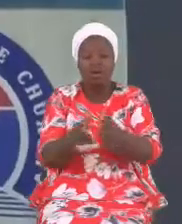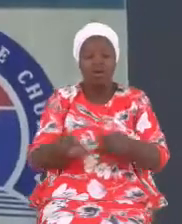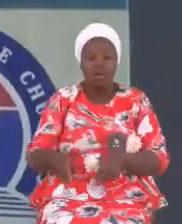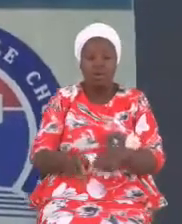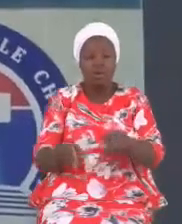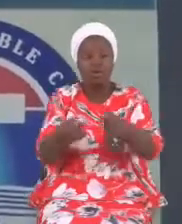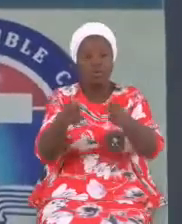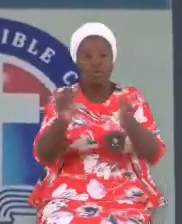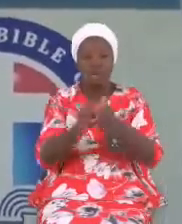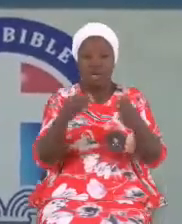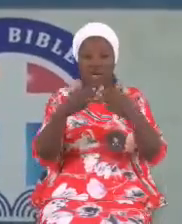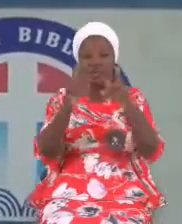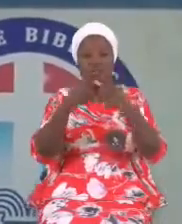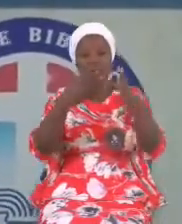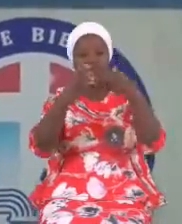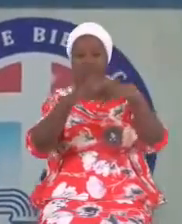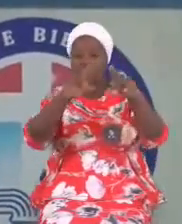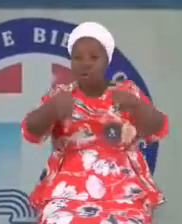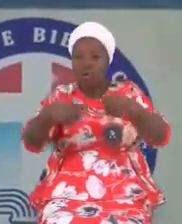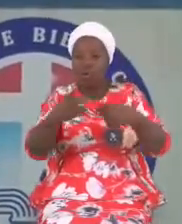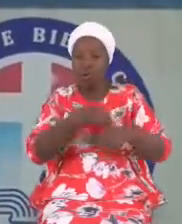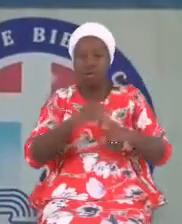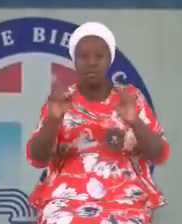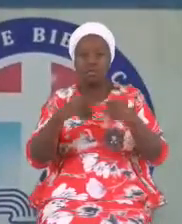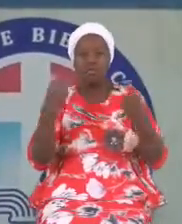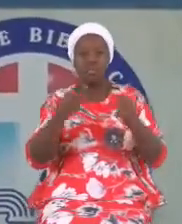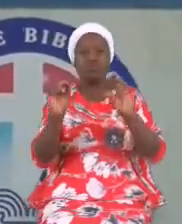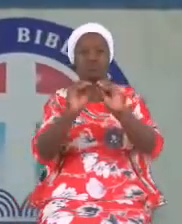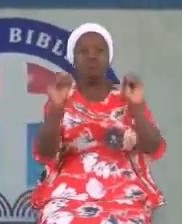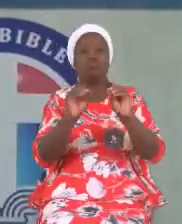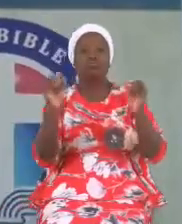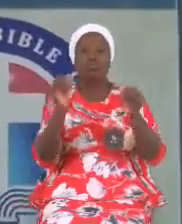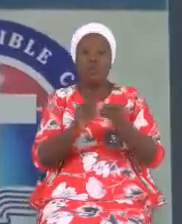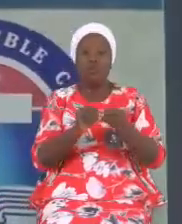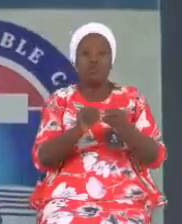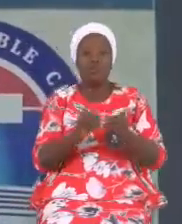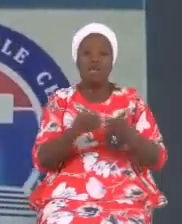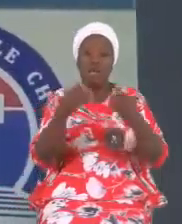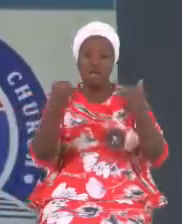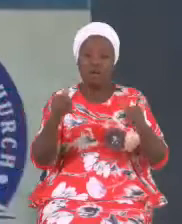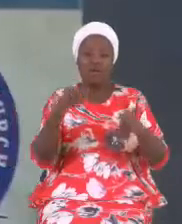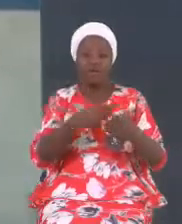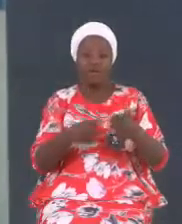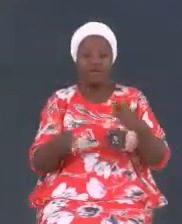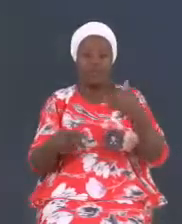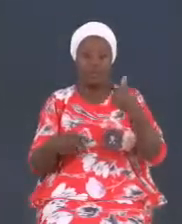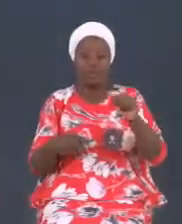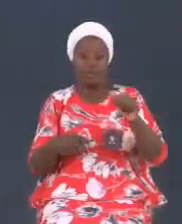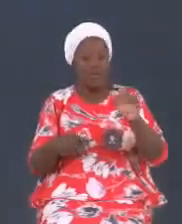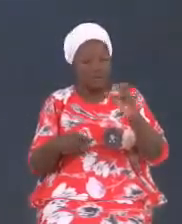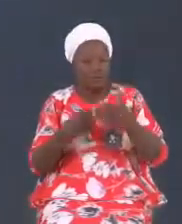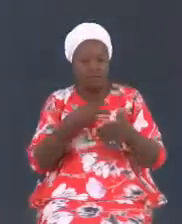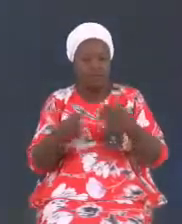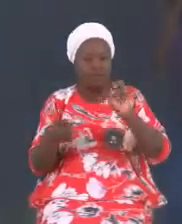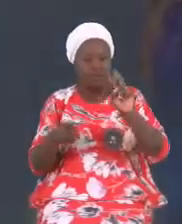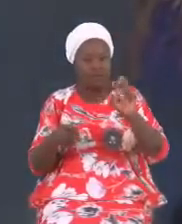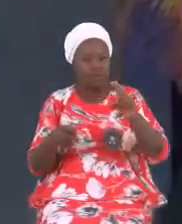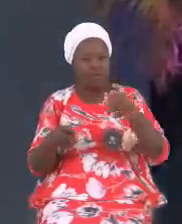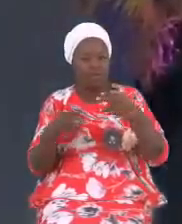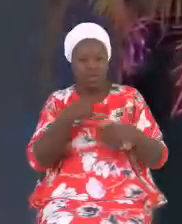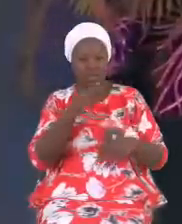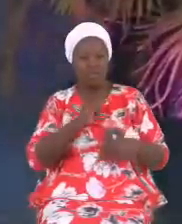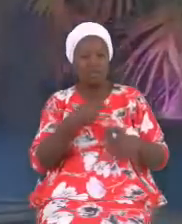Go and sin no more. Then, verse 12, he now tells us, then Jesus